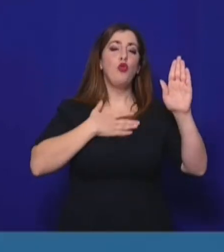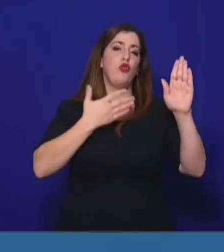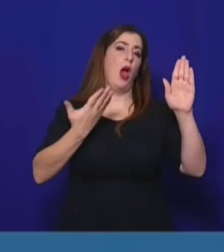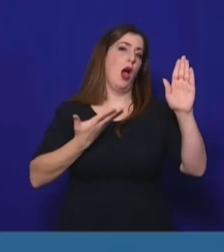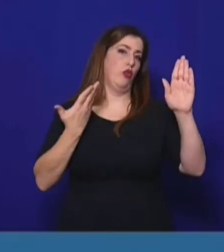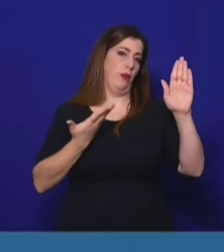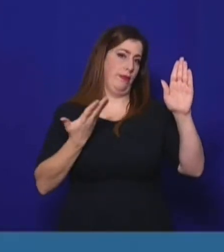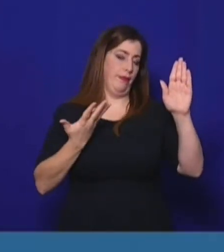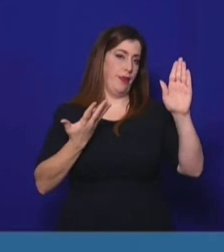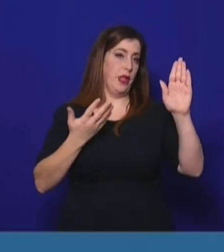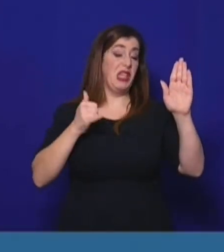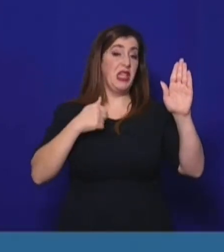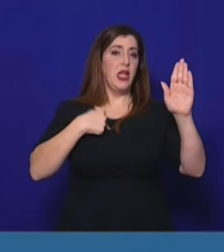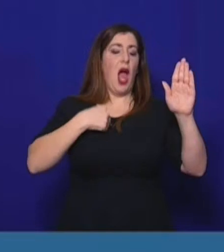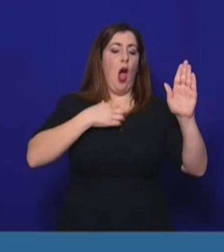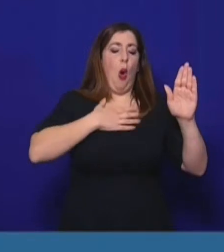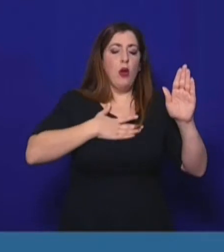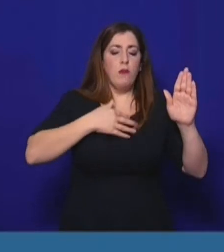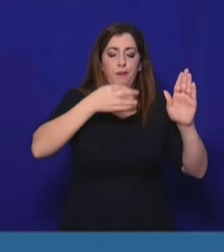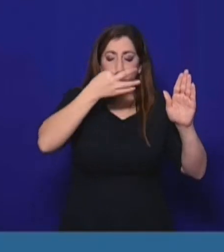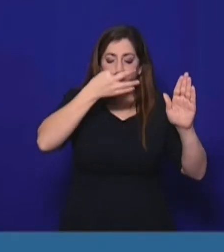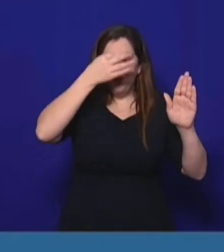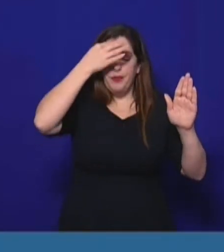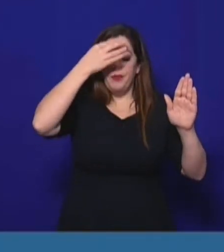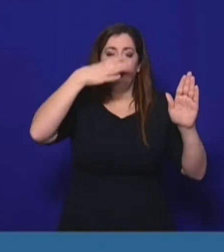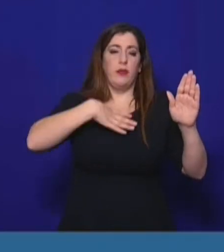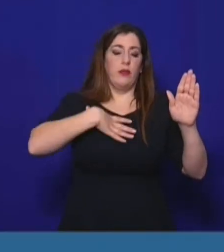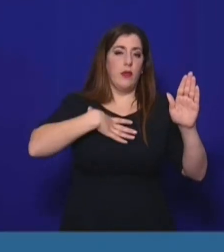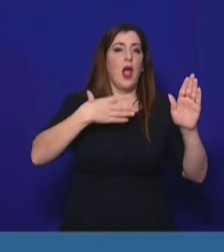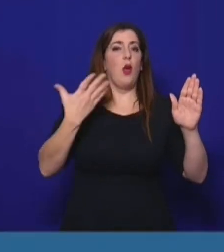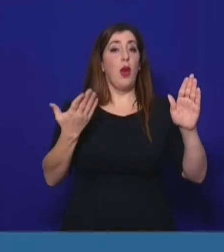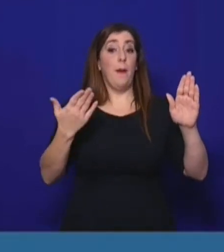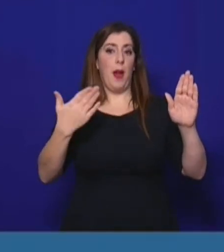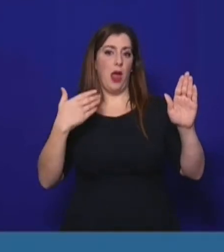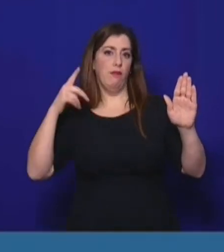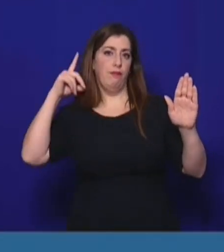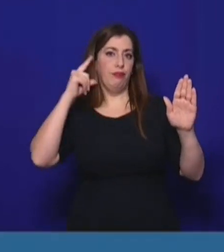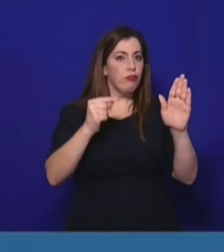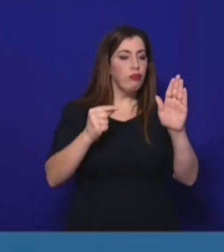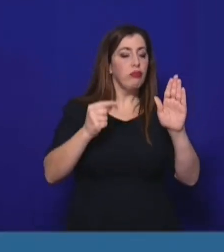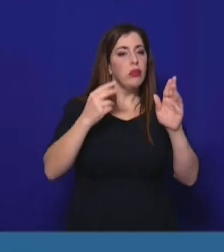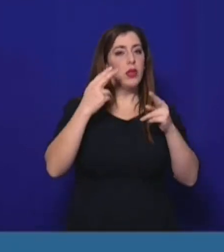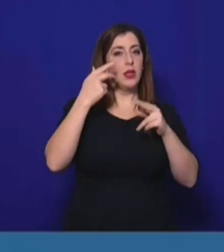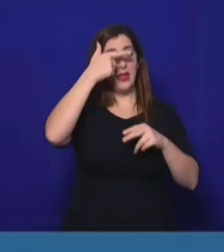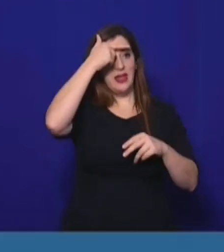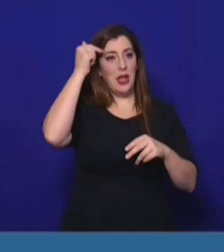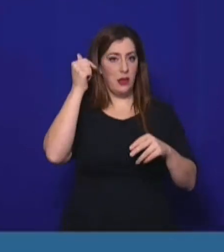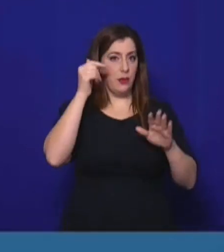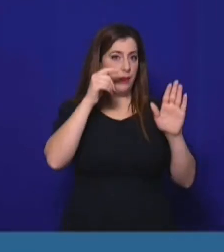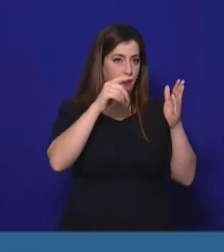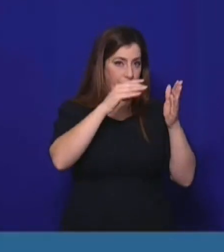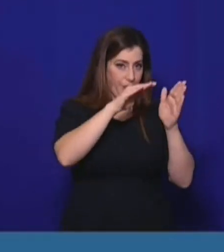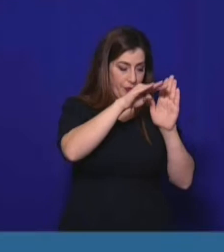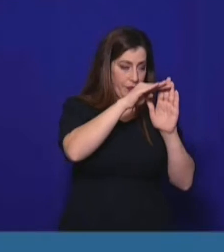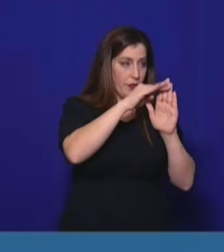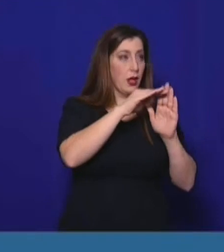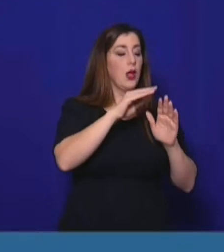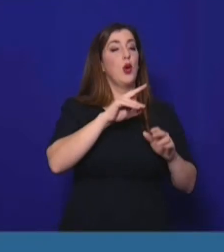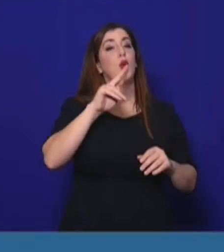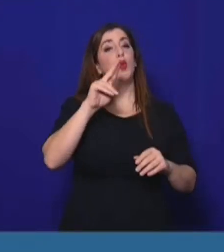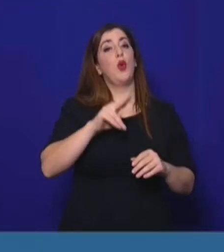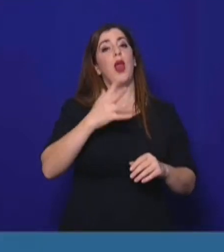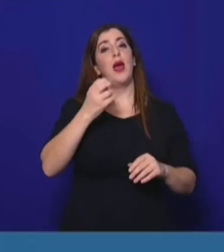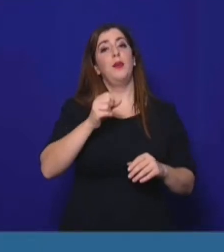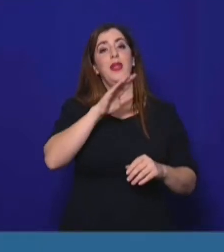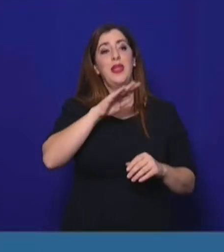li naqbduhom mill-ewwel. Għandna nies ukoll li qed ikollna wkoll domanda fuq li għaliex ikunu jridu jsifru jew persuni pereżempju